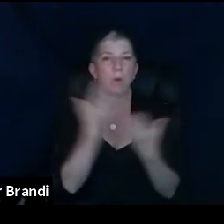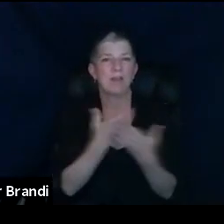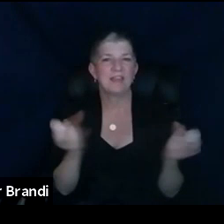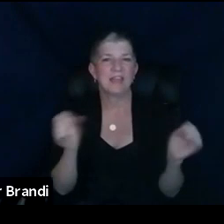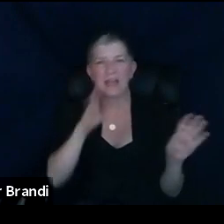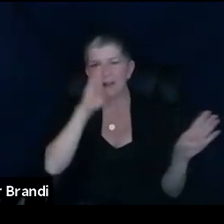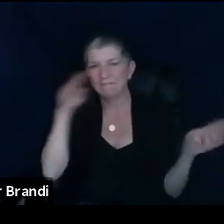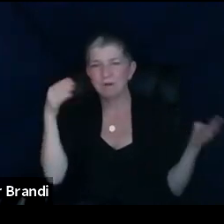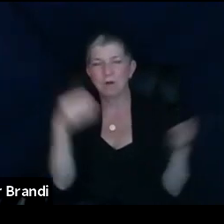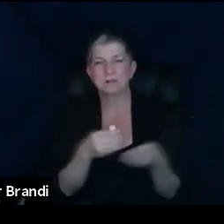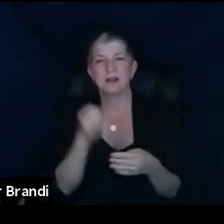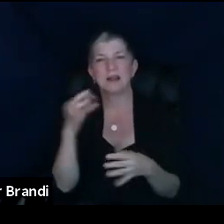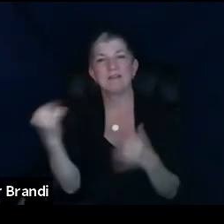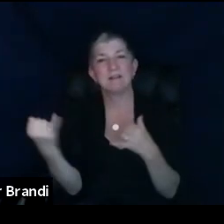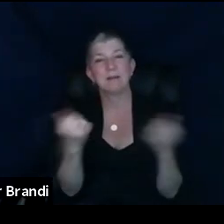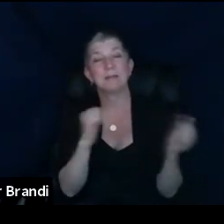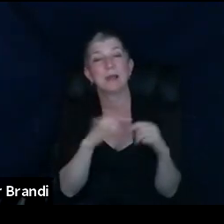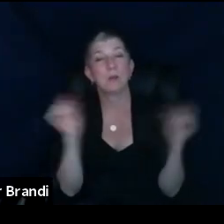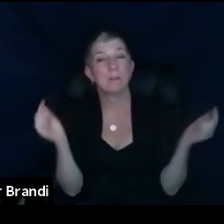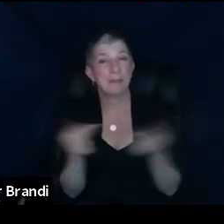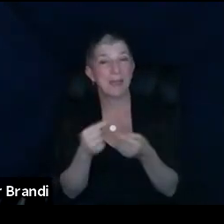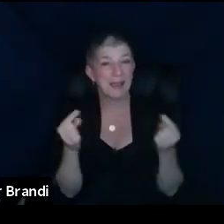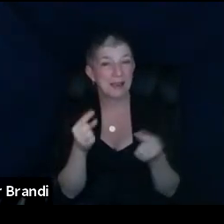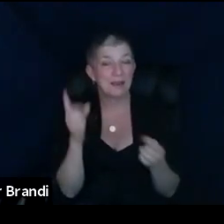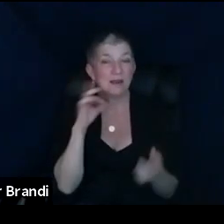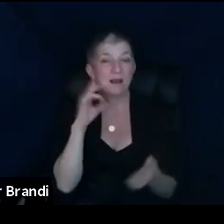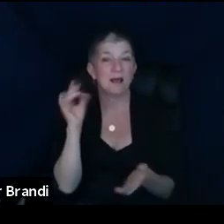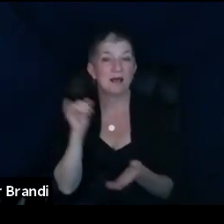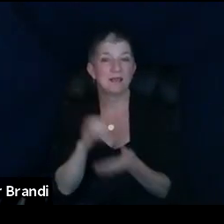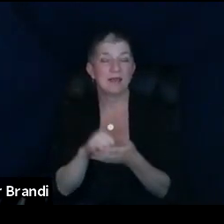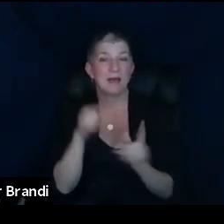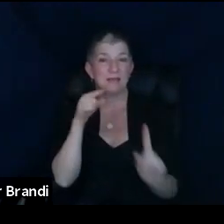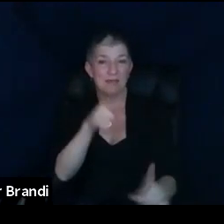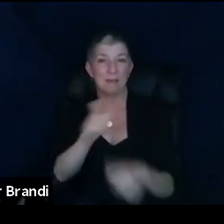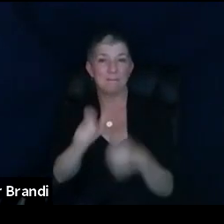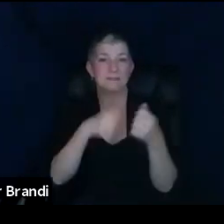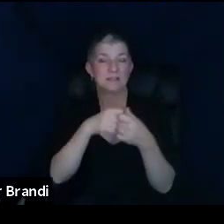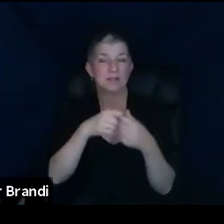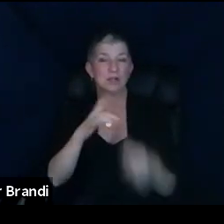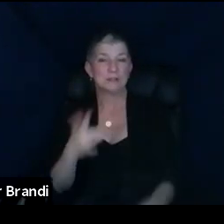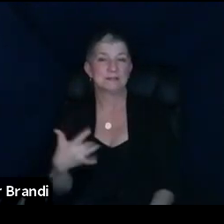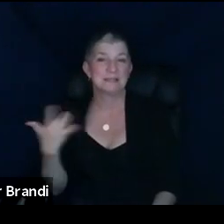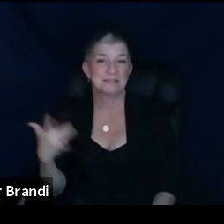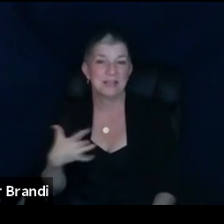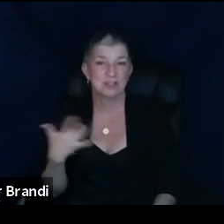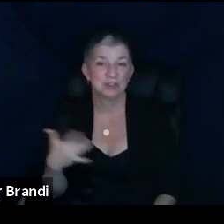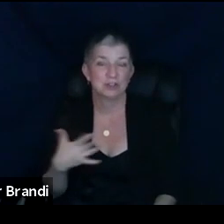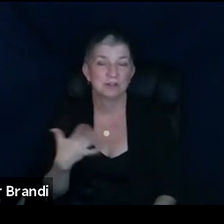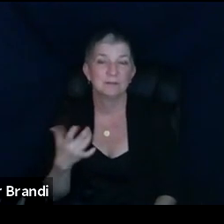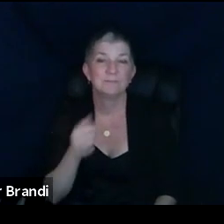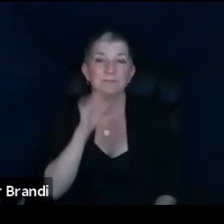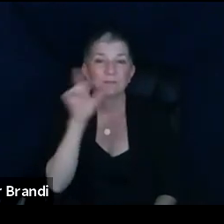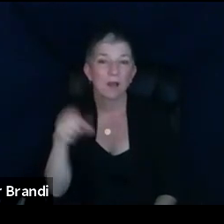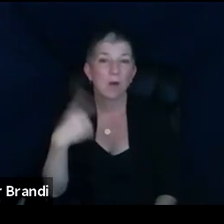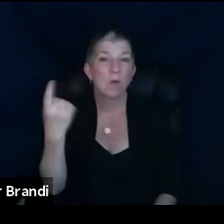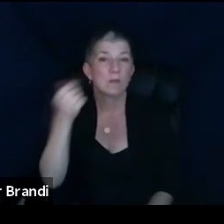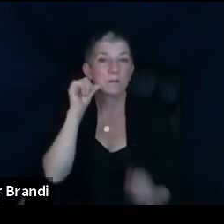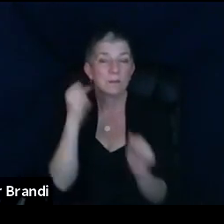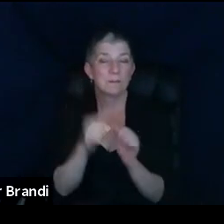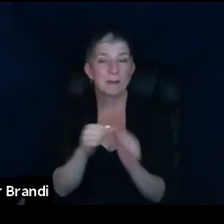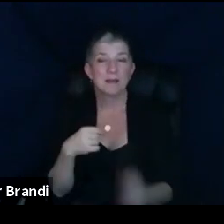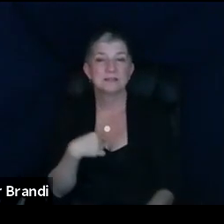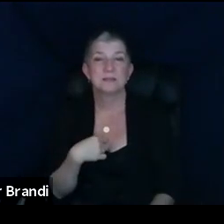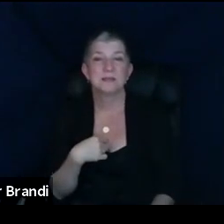focus on if I'm playing with pain, and that is that particular sensation. And it kind of not only reminds me